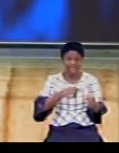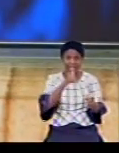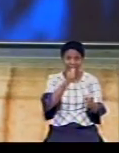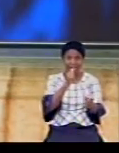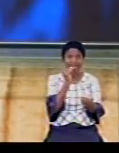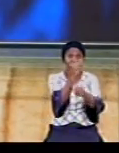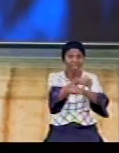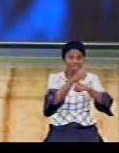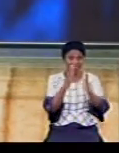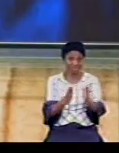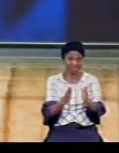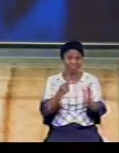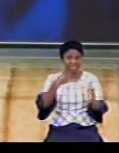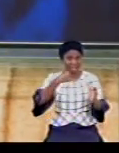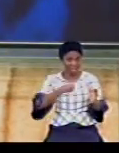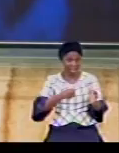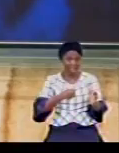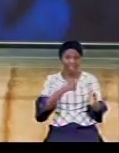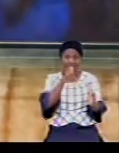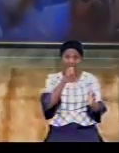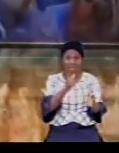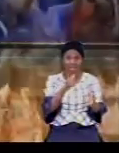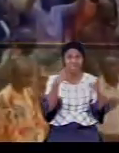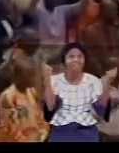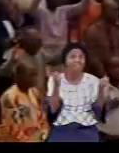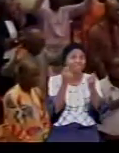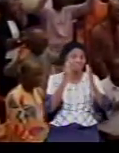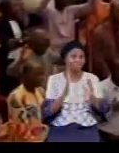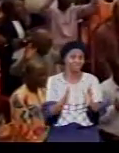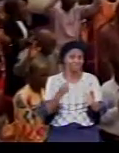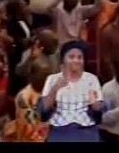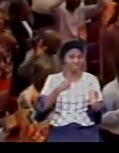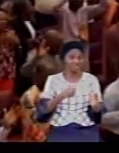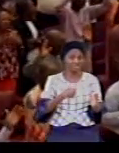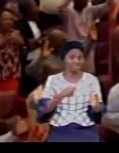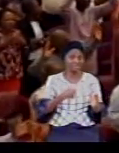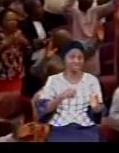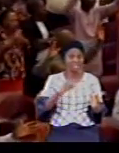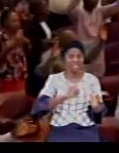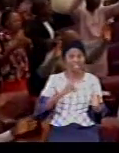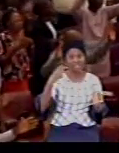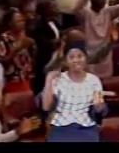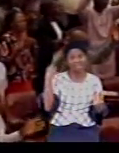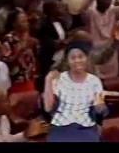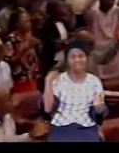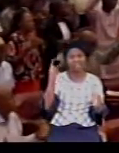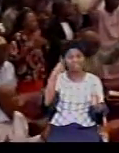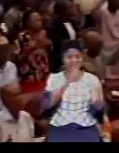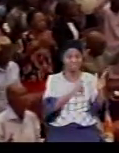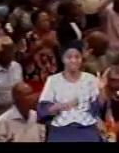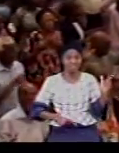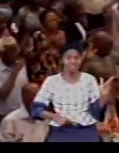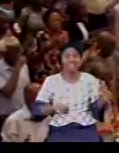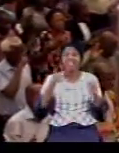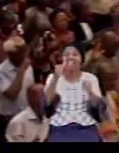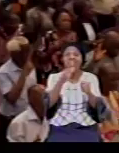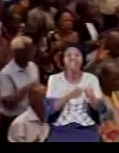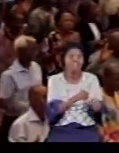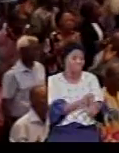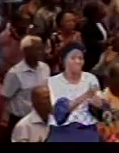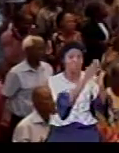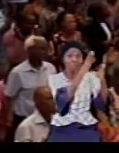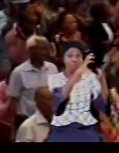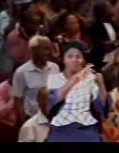overcomer. I am a conqueror. I am a champion for the Lord. Every mountain you